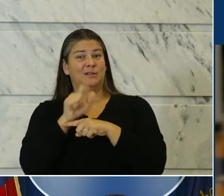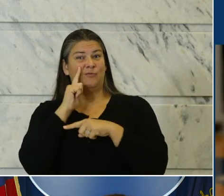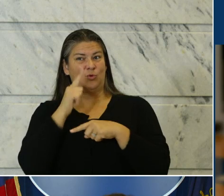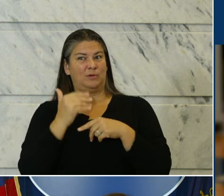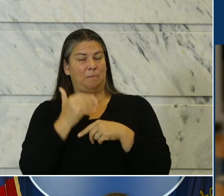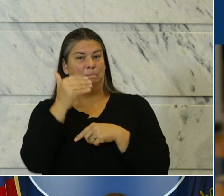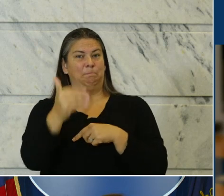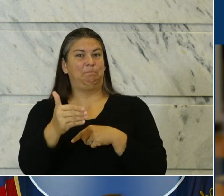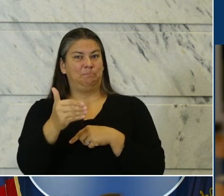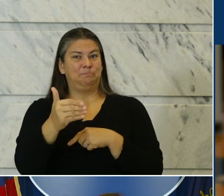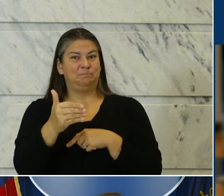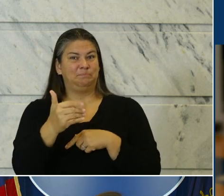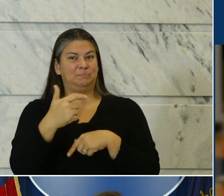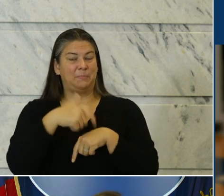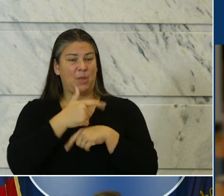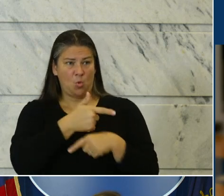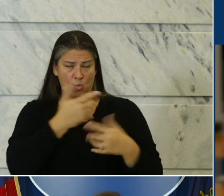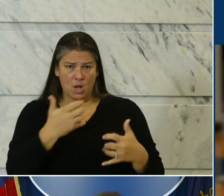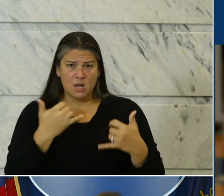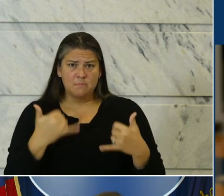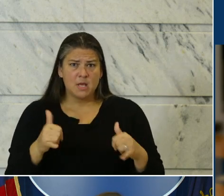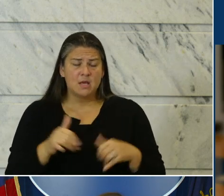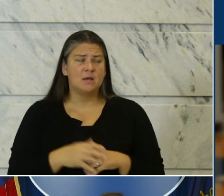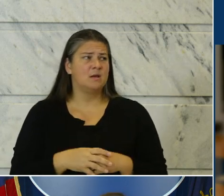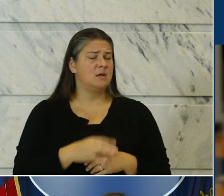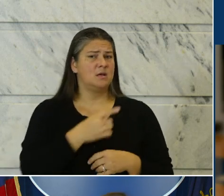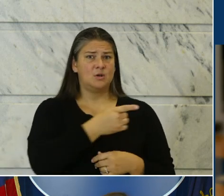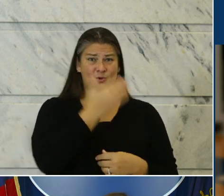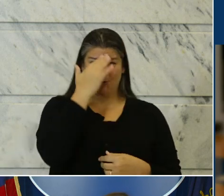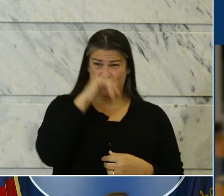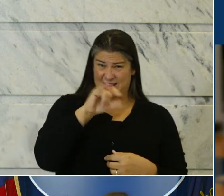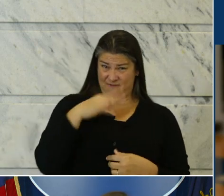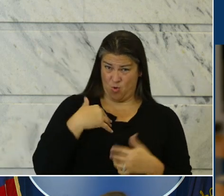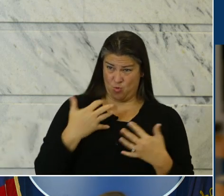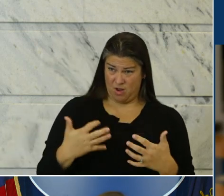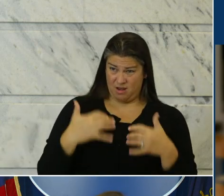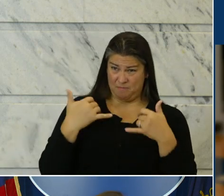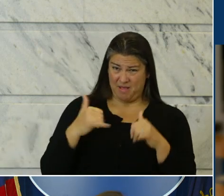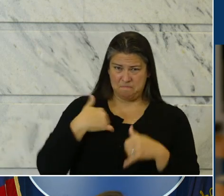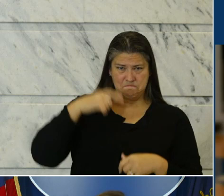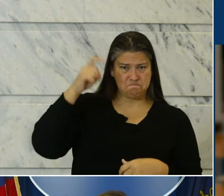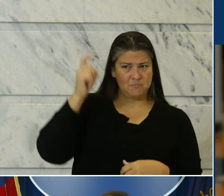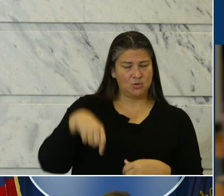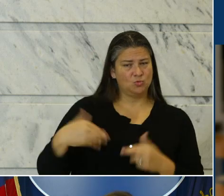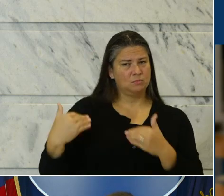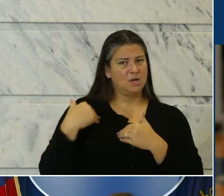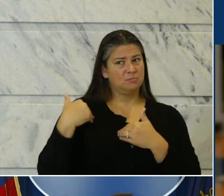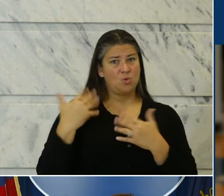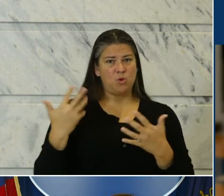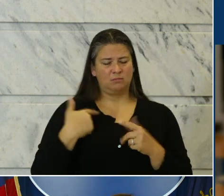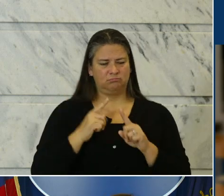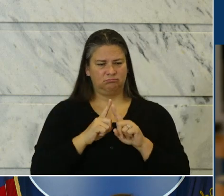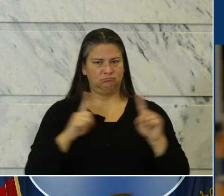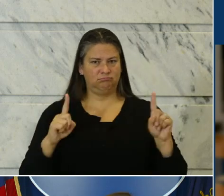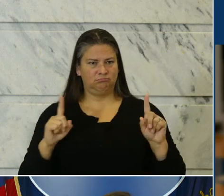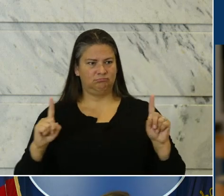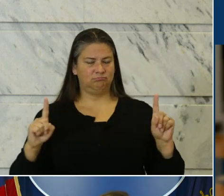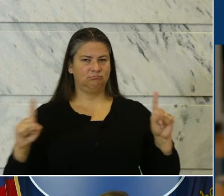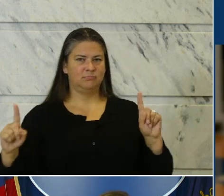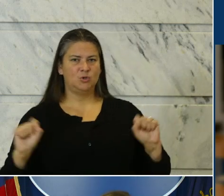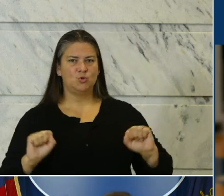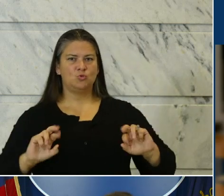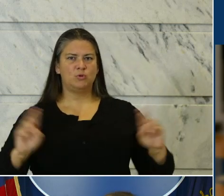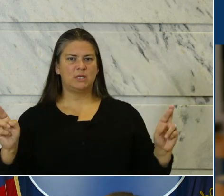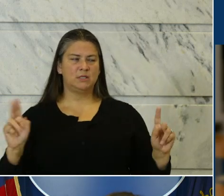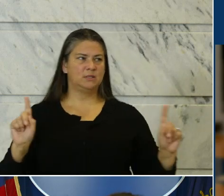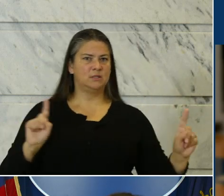season. They want to play, and they know that they have to be responsible enough to prepare in a safe and healthy way for their teammates,